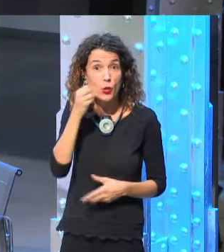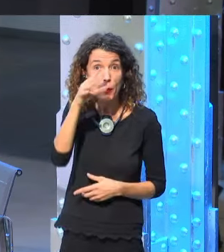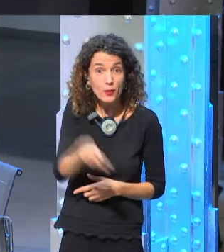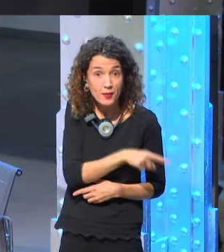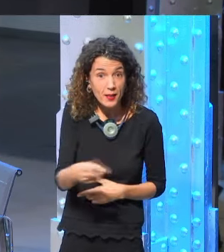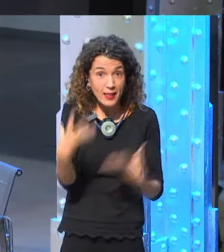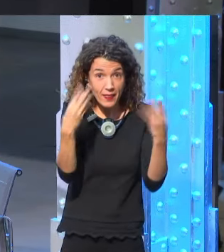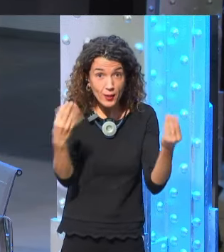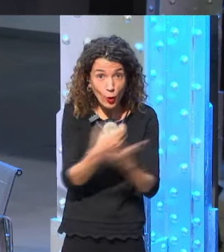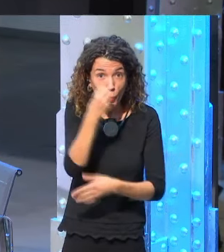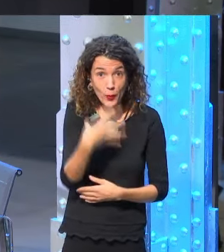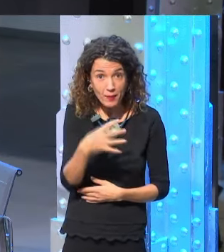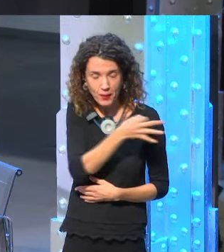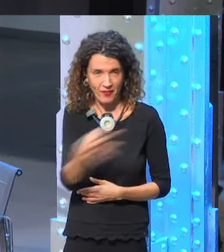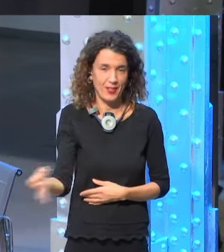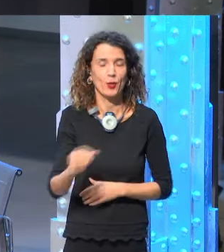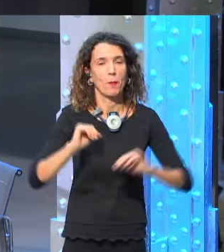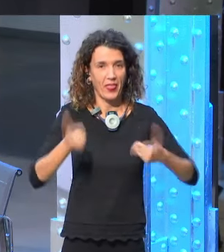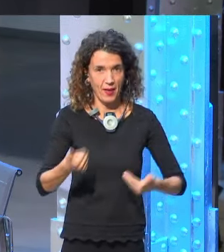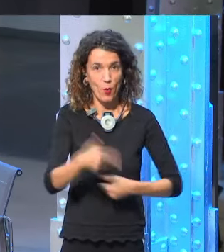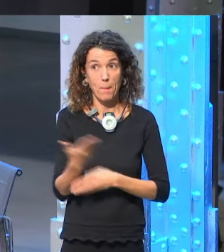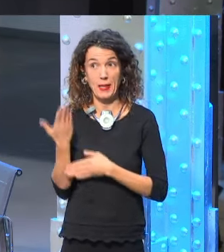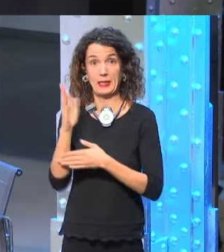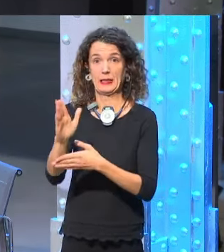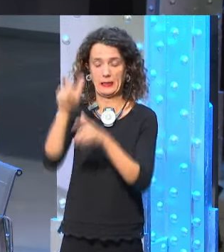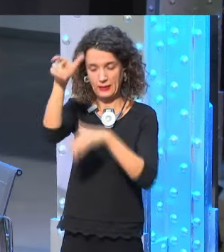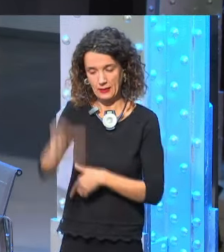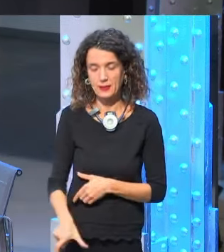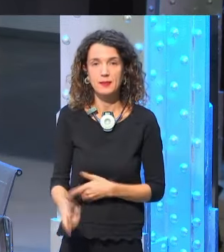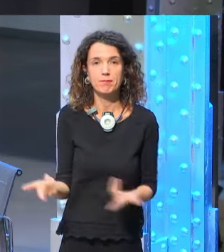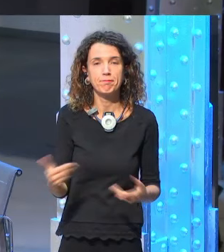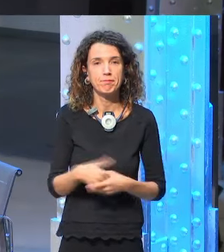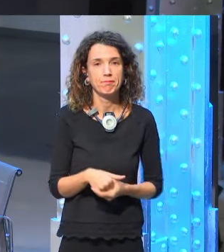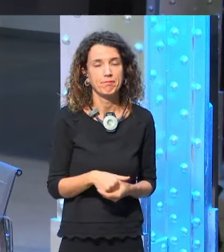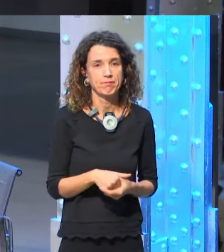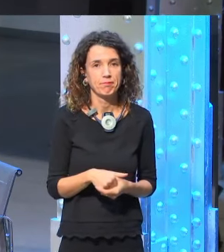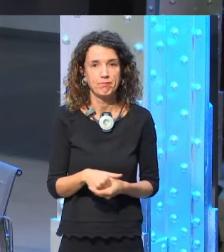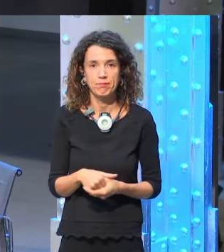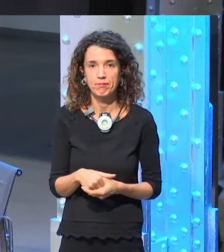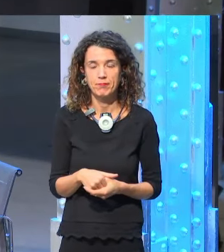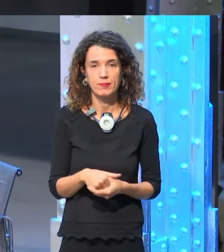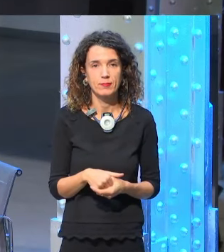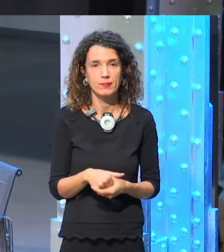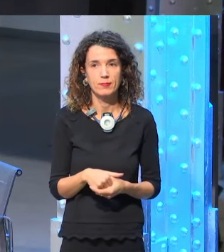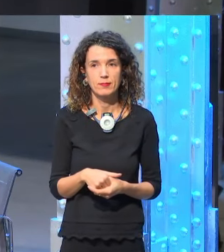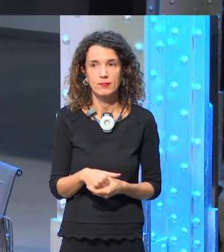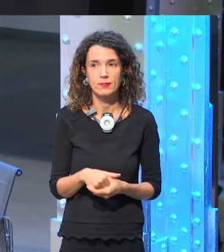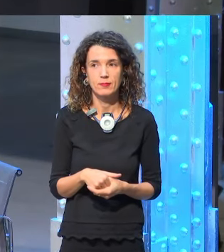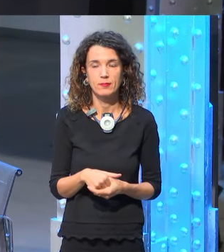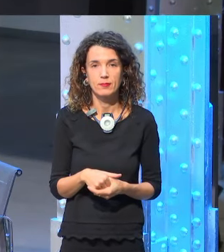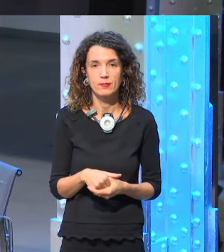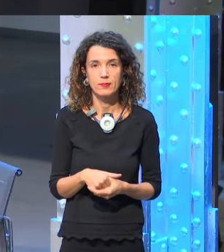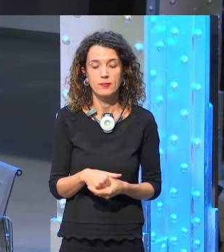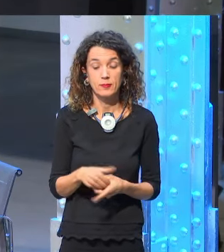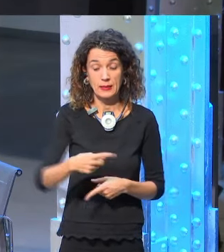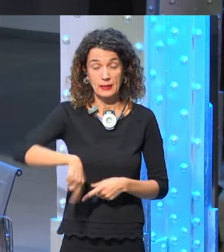Okay. Now I would like to present you a bit, get a bit out of the picture, present you our works,